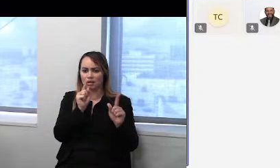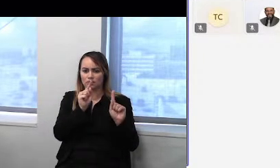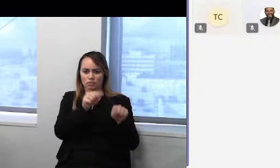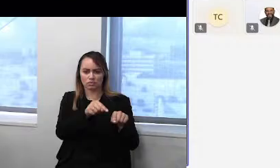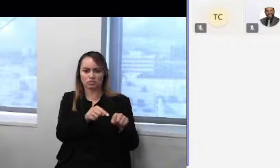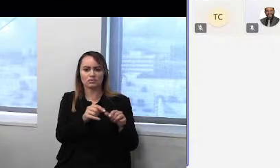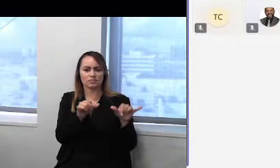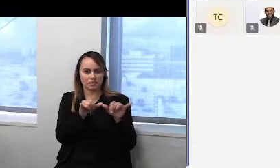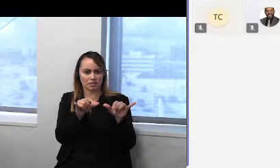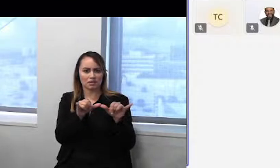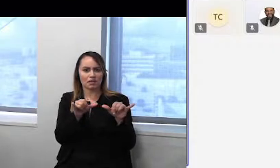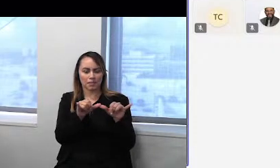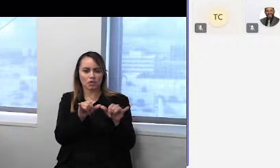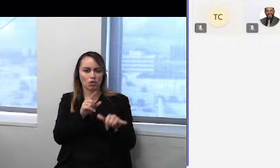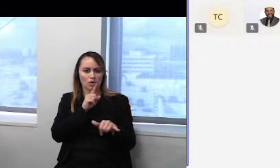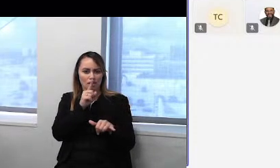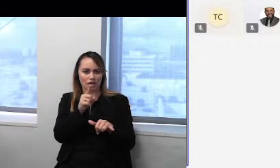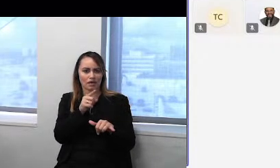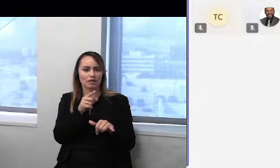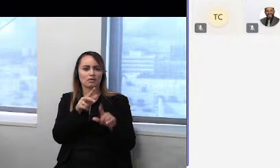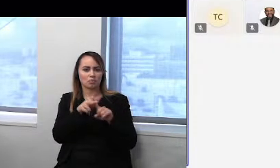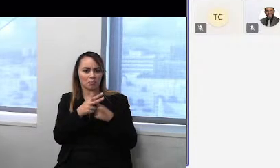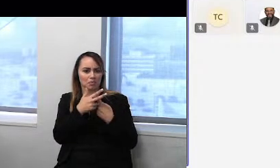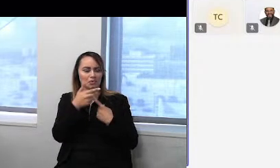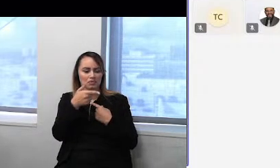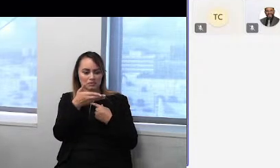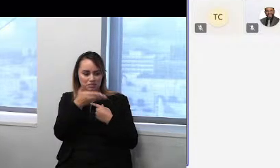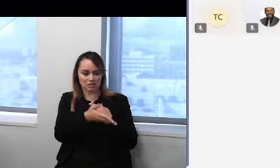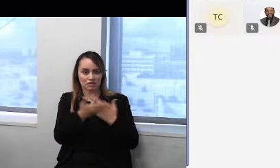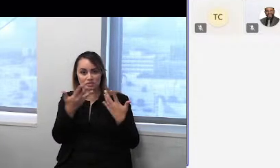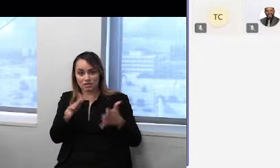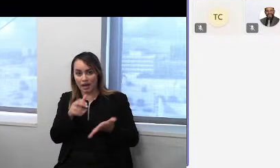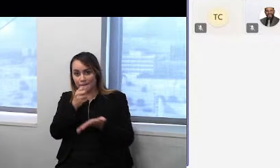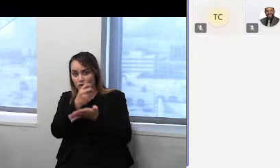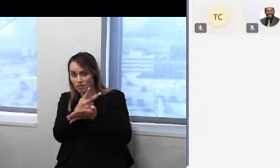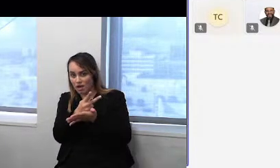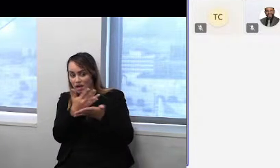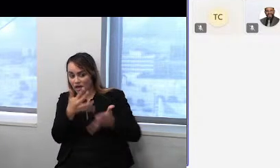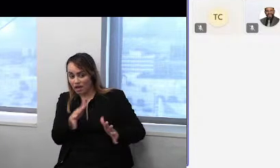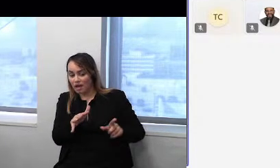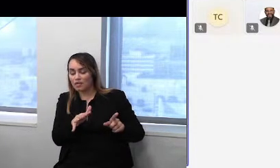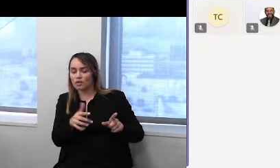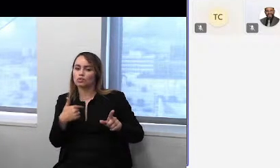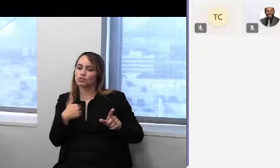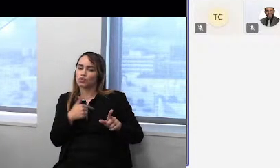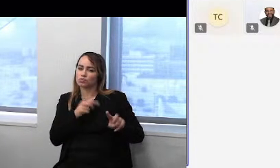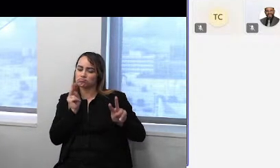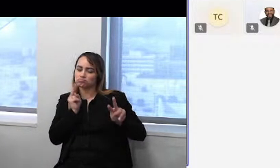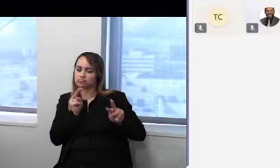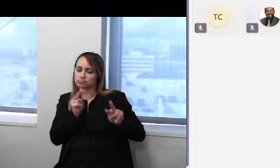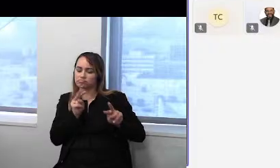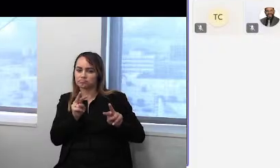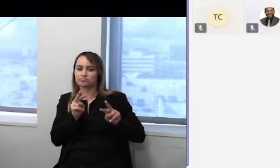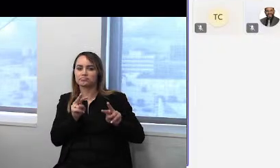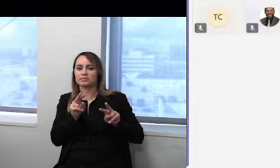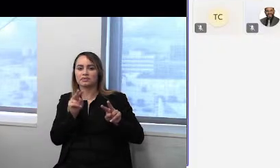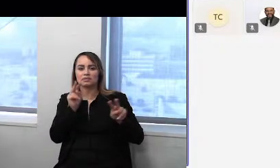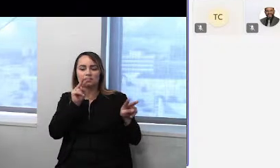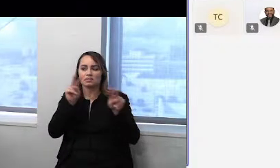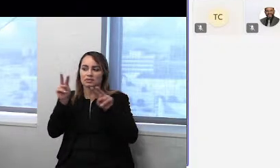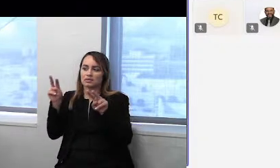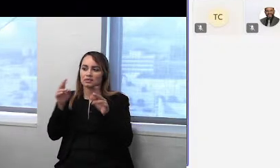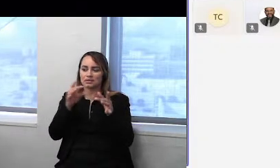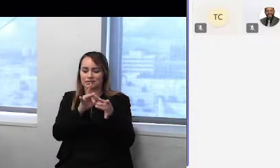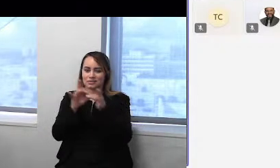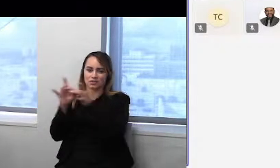cited or discussed or approved. So we're studying the scenarios associated with that addition. That is timing